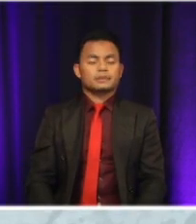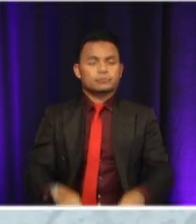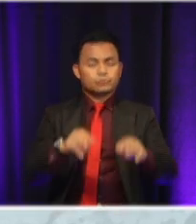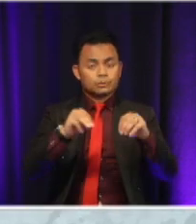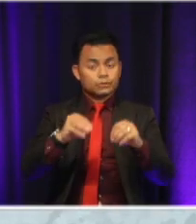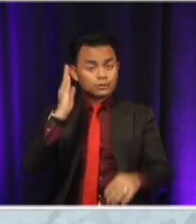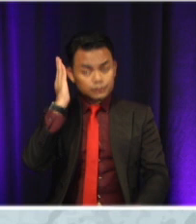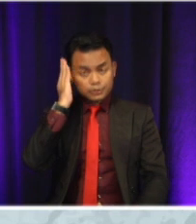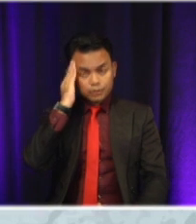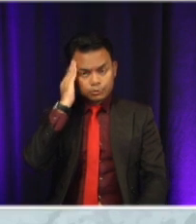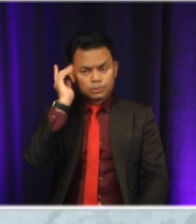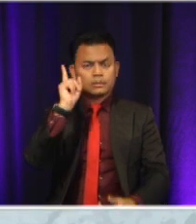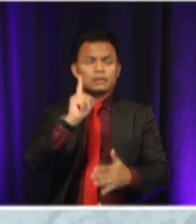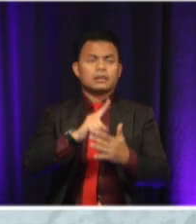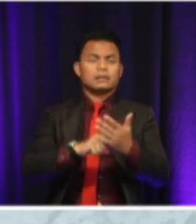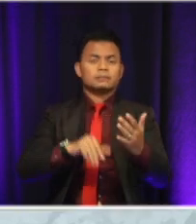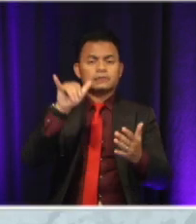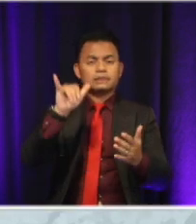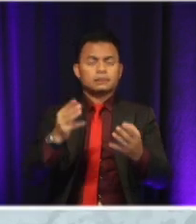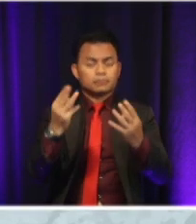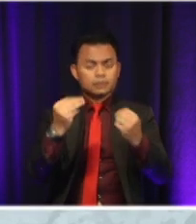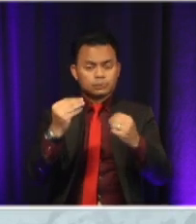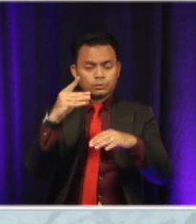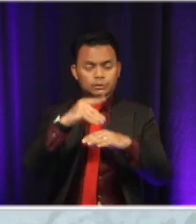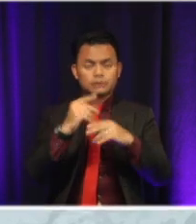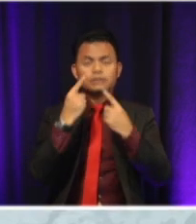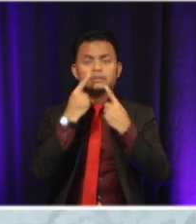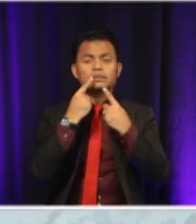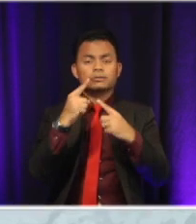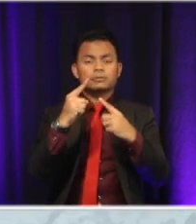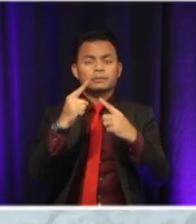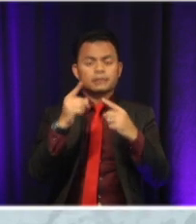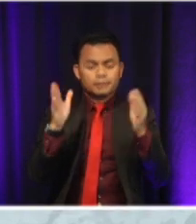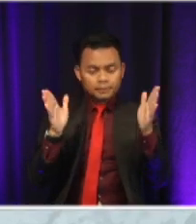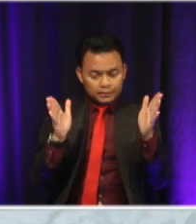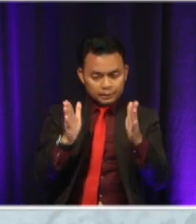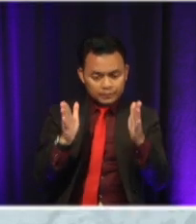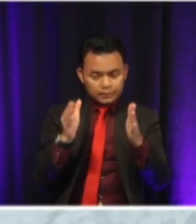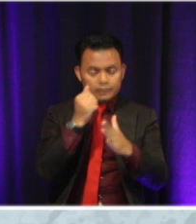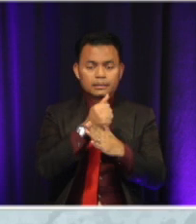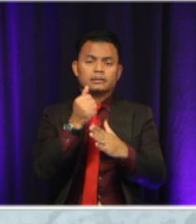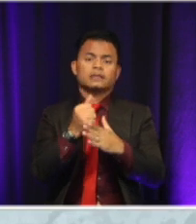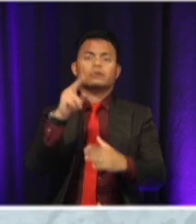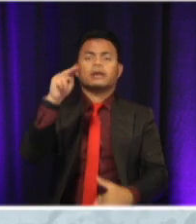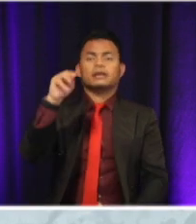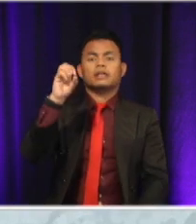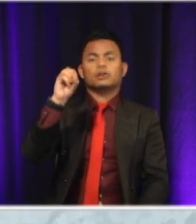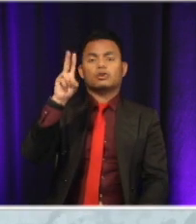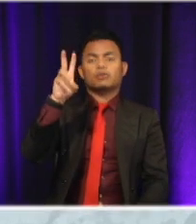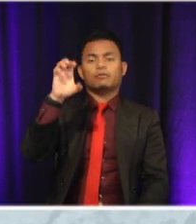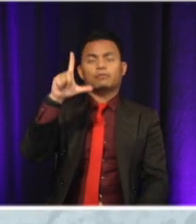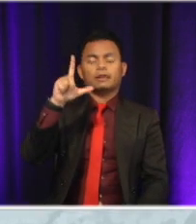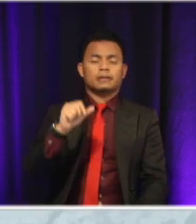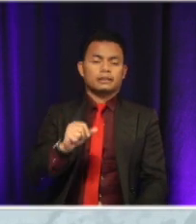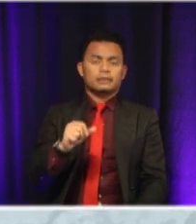know whether they're going to answer based on the short stories or the novel, which drama they have